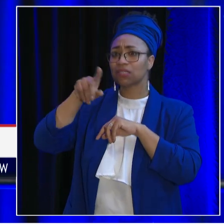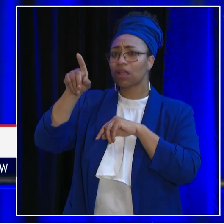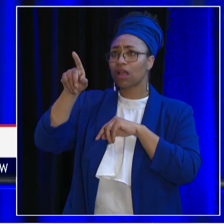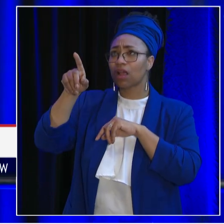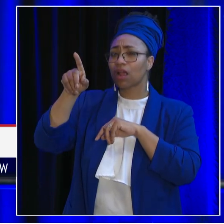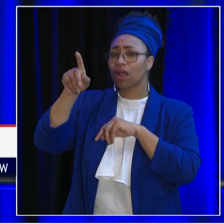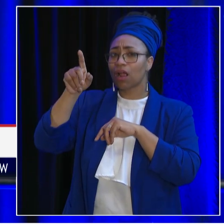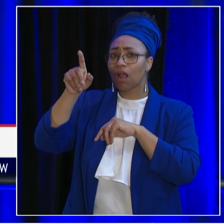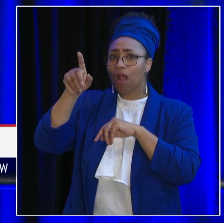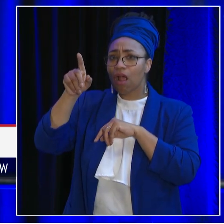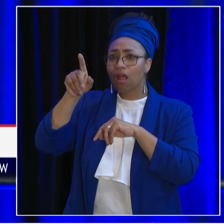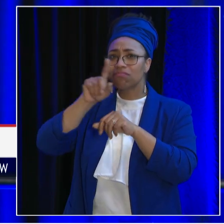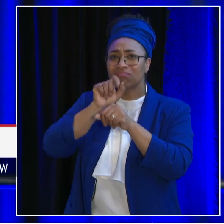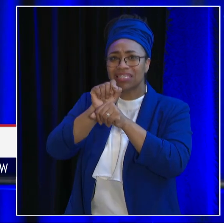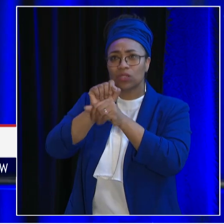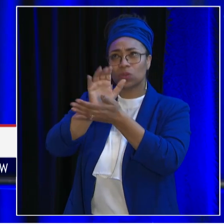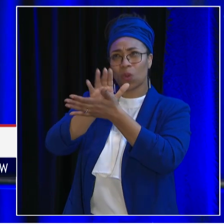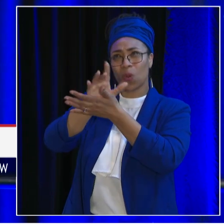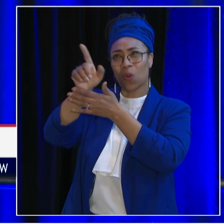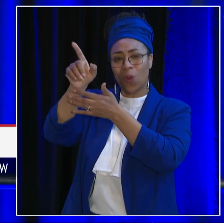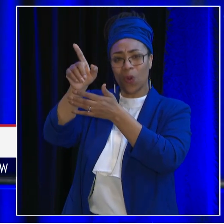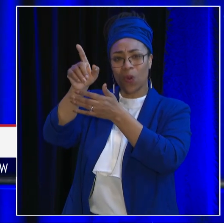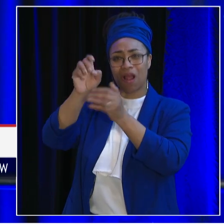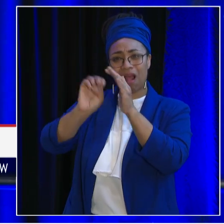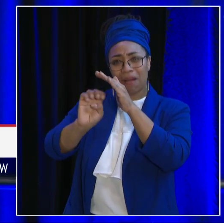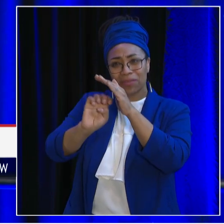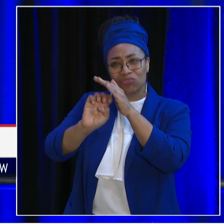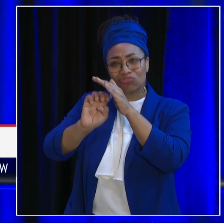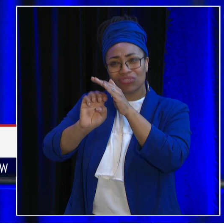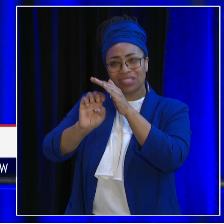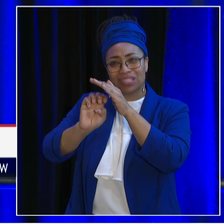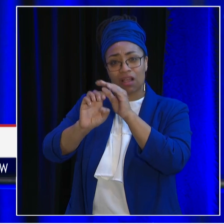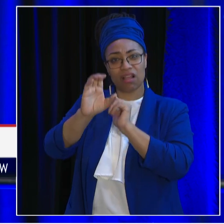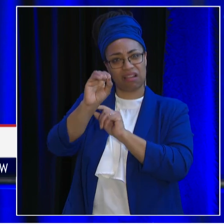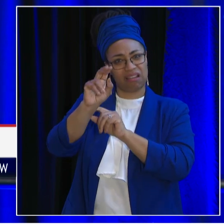in Newtown, Connecticut, and murdered 20 children and 6 teachers.